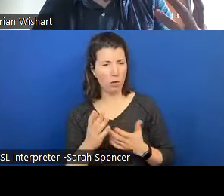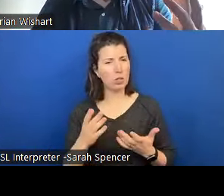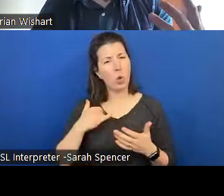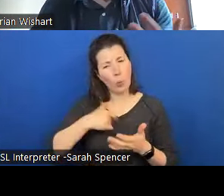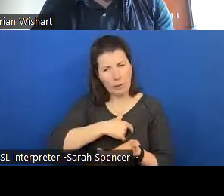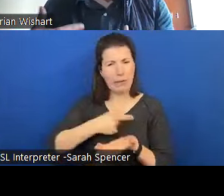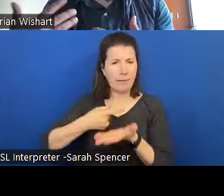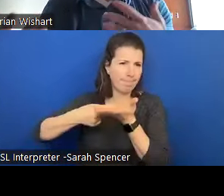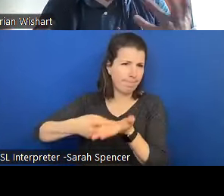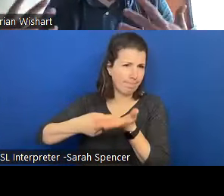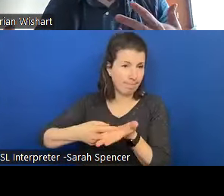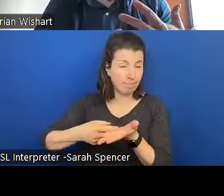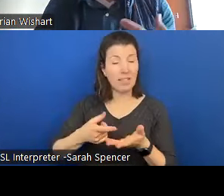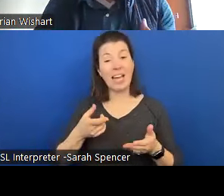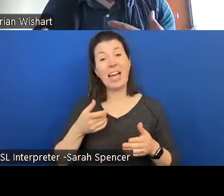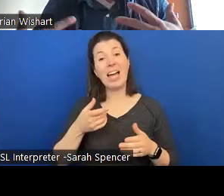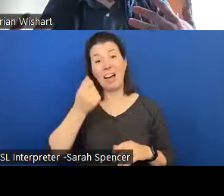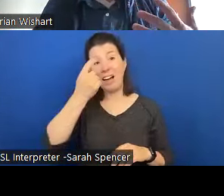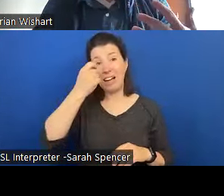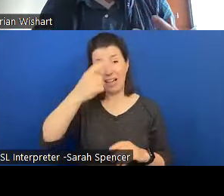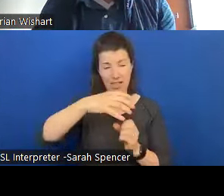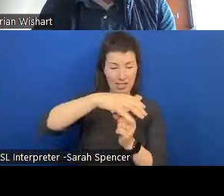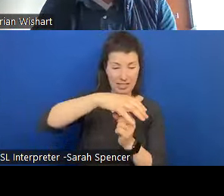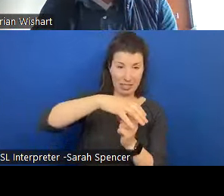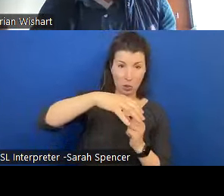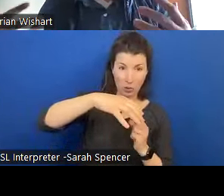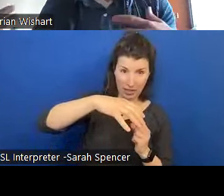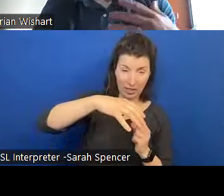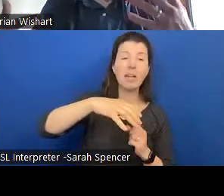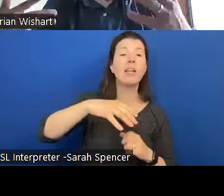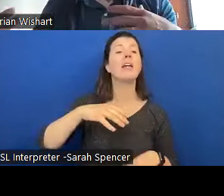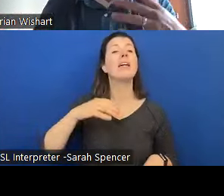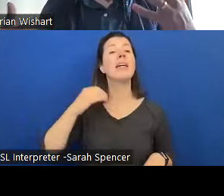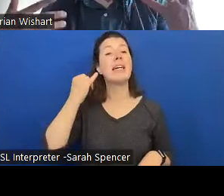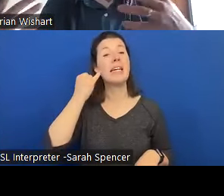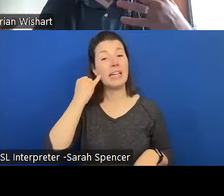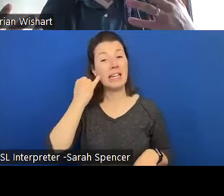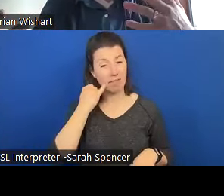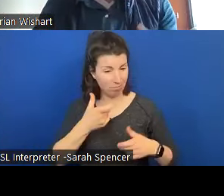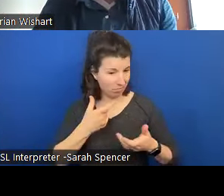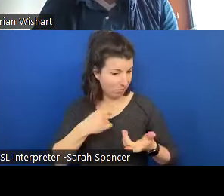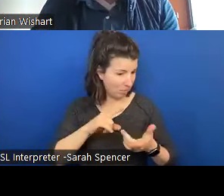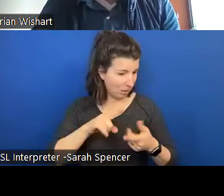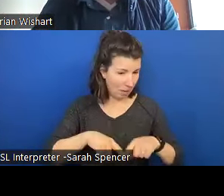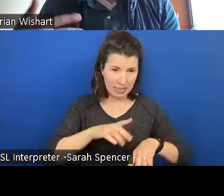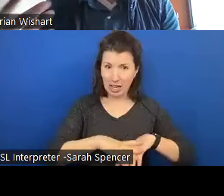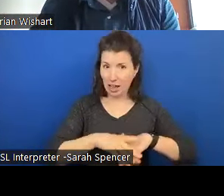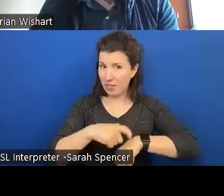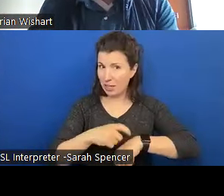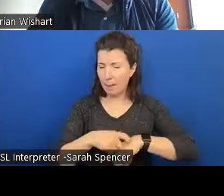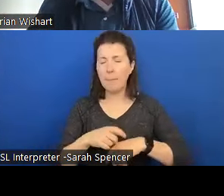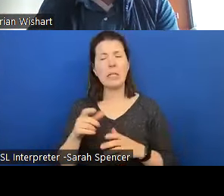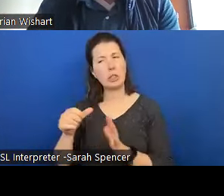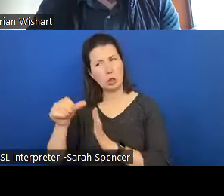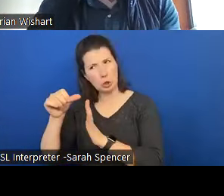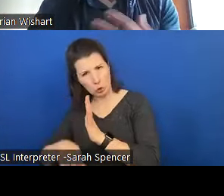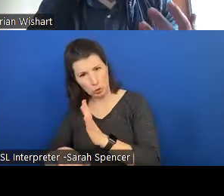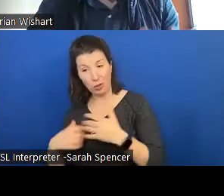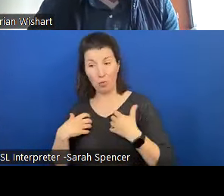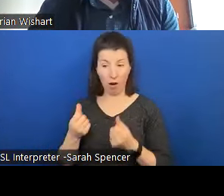because after it's been dislocated, depending on the timing, it can make for a difficult recovery and surgery, and it may not be successful. So I think it's something